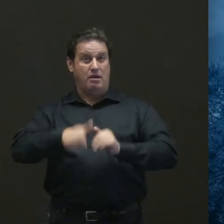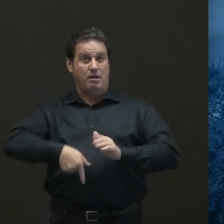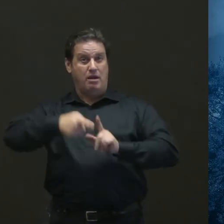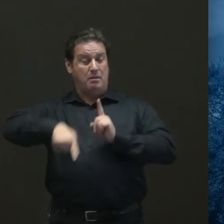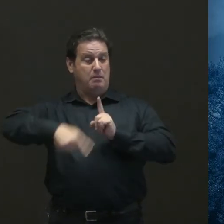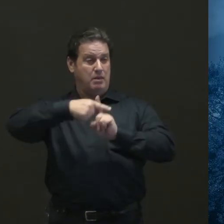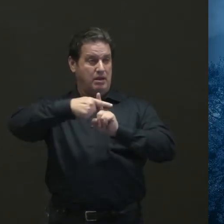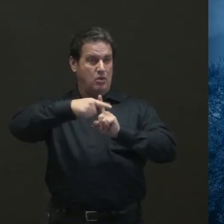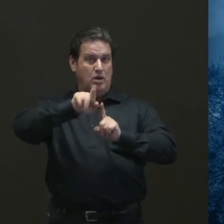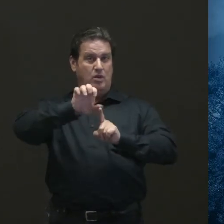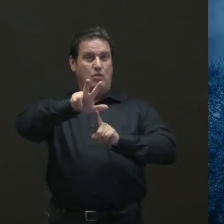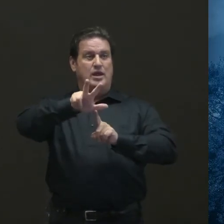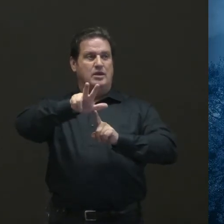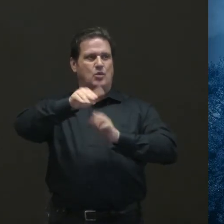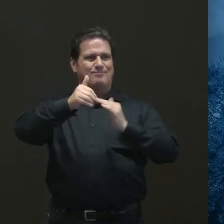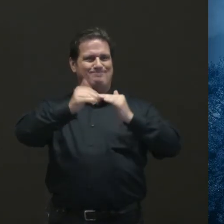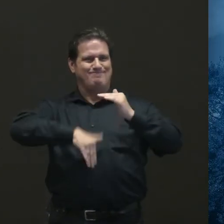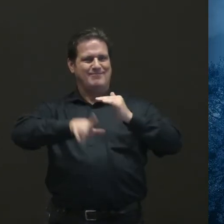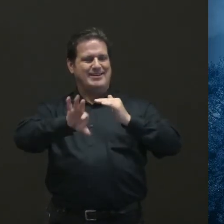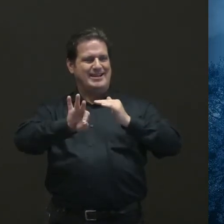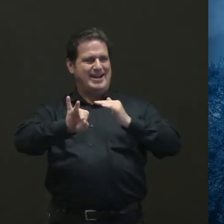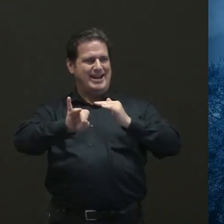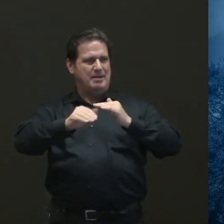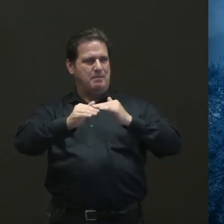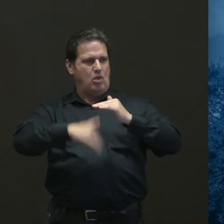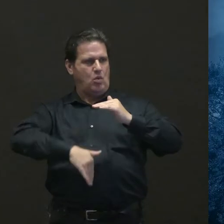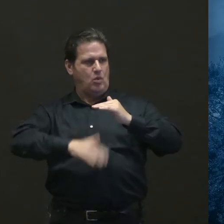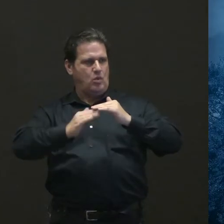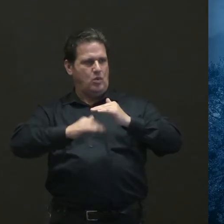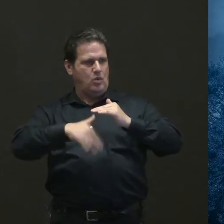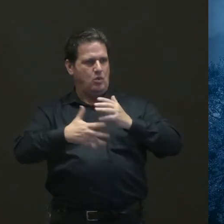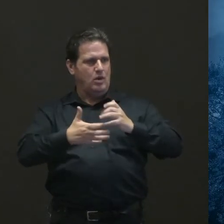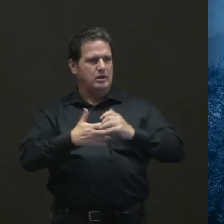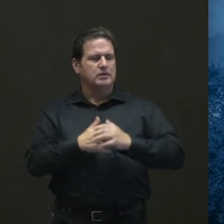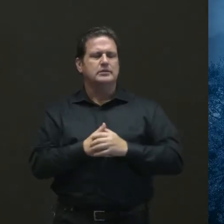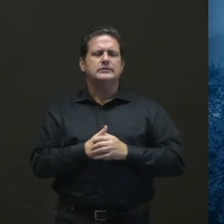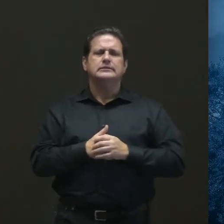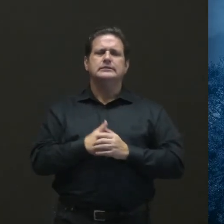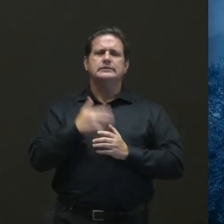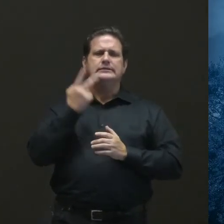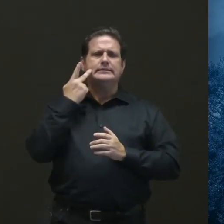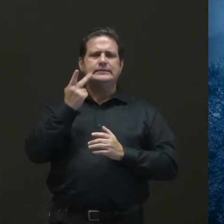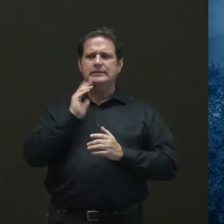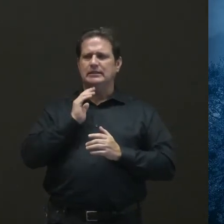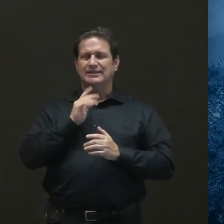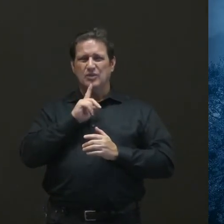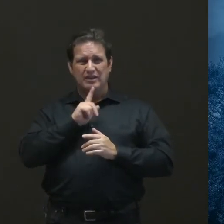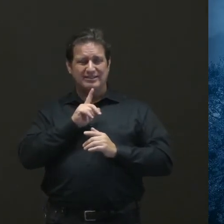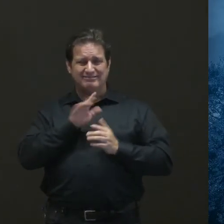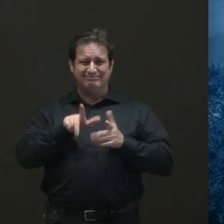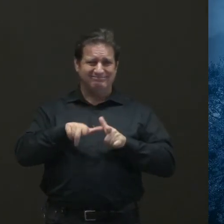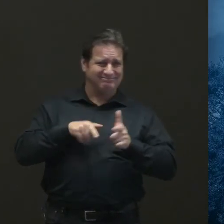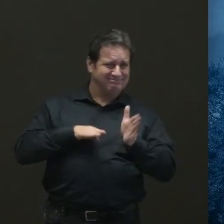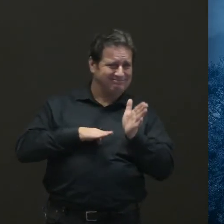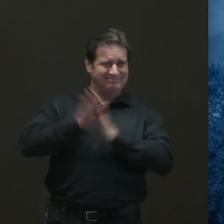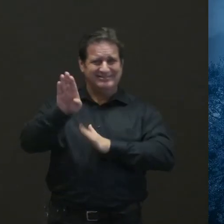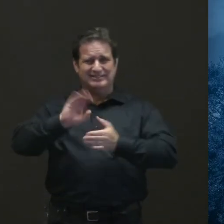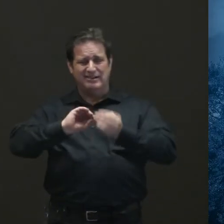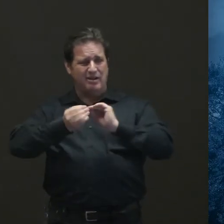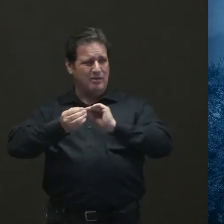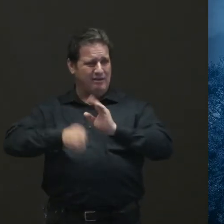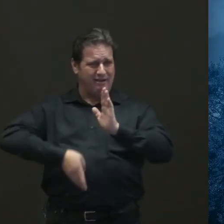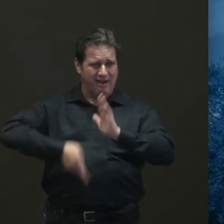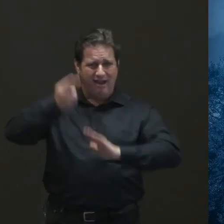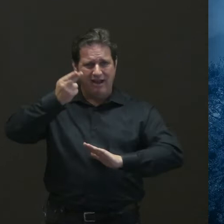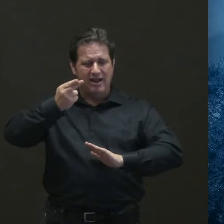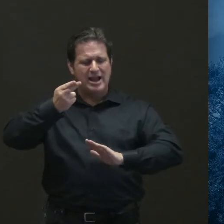103. We want to be below, in the low 90s and below. And so we're seeing a little bit, are they dramatic increases? No, but we're